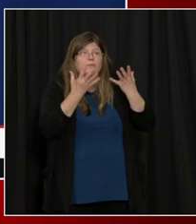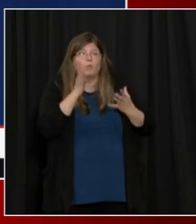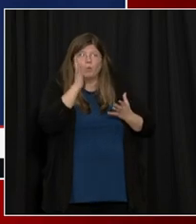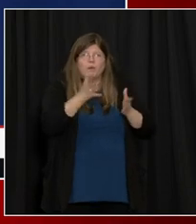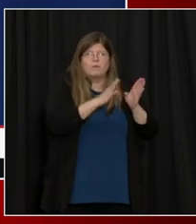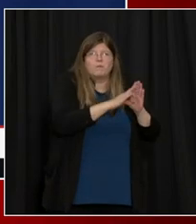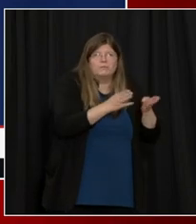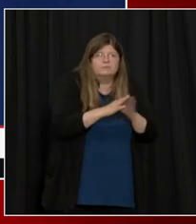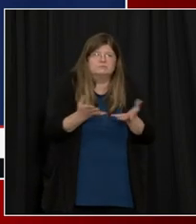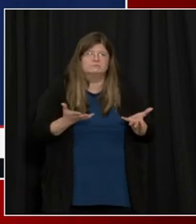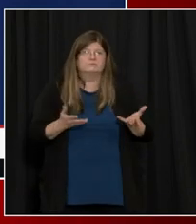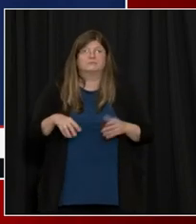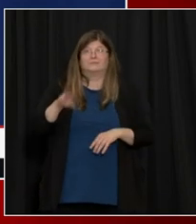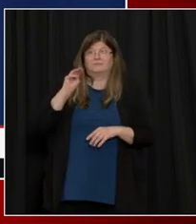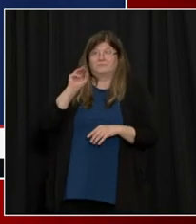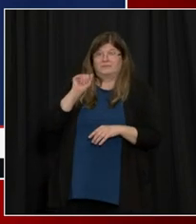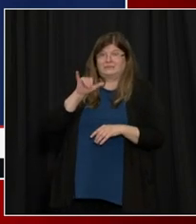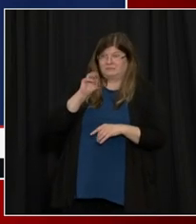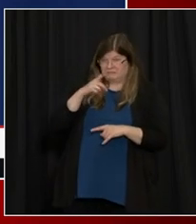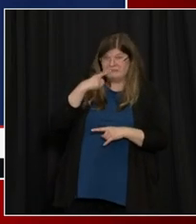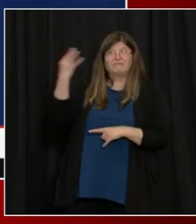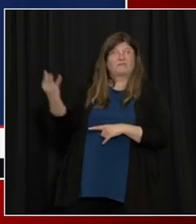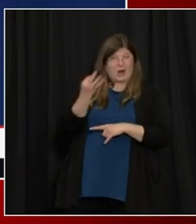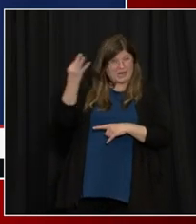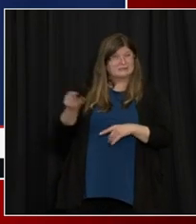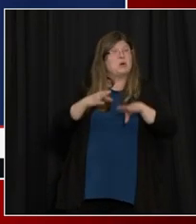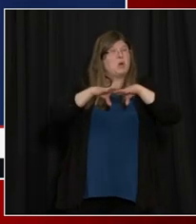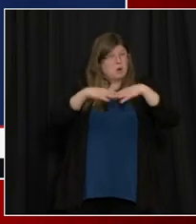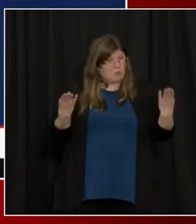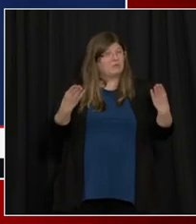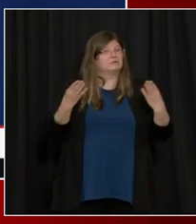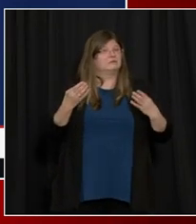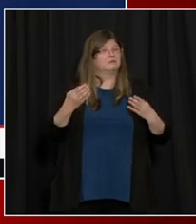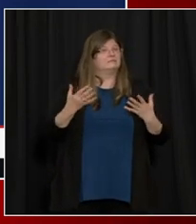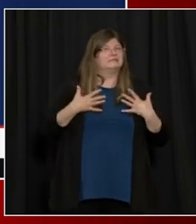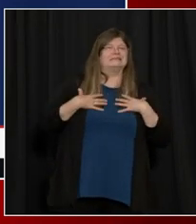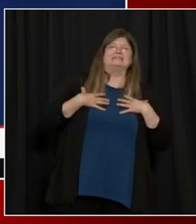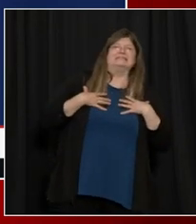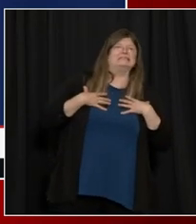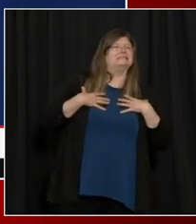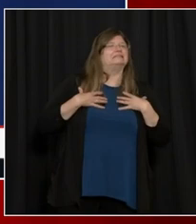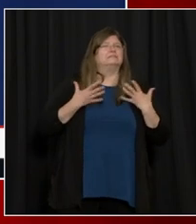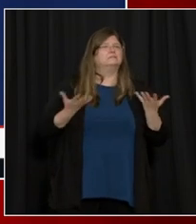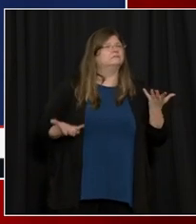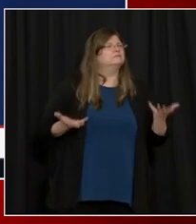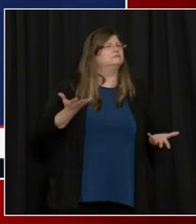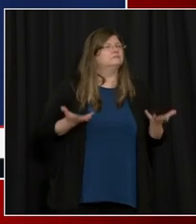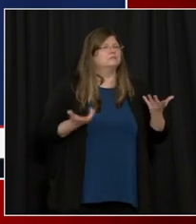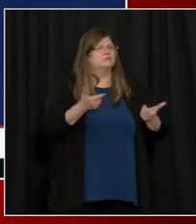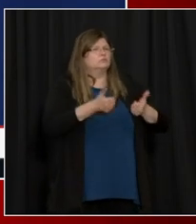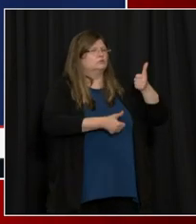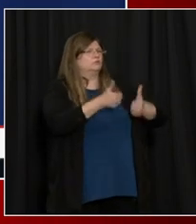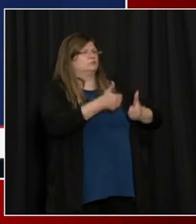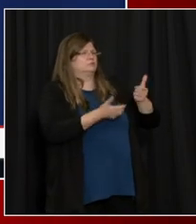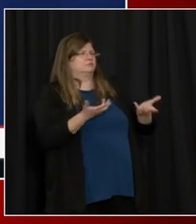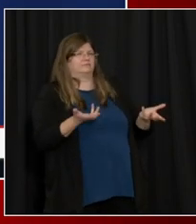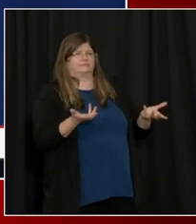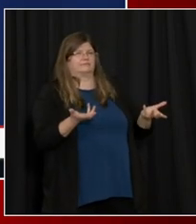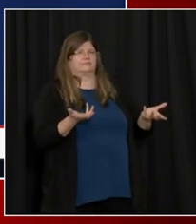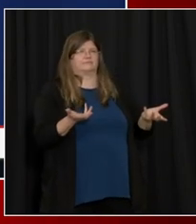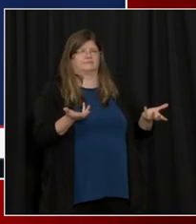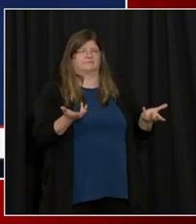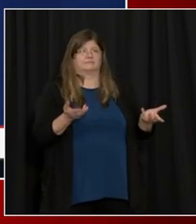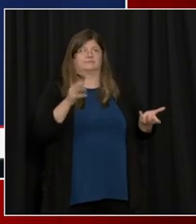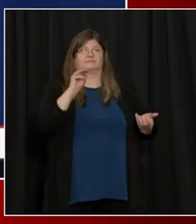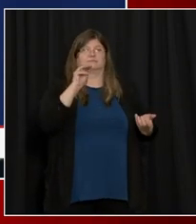green light, we're still going to wait and see? So, as you know, I headed one of the mayor's sector